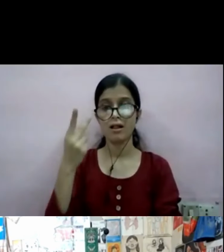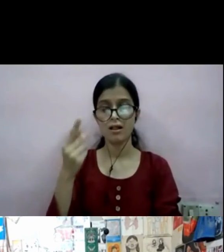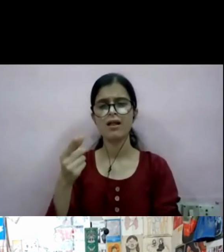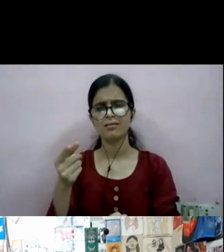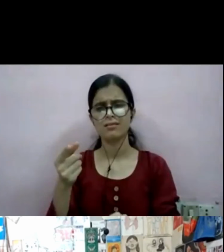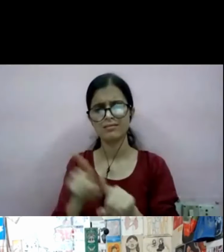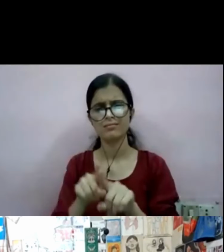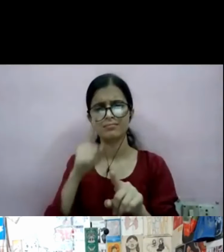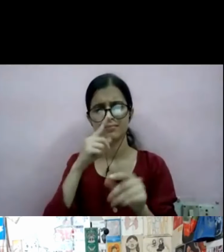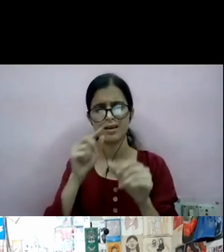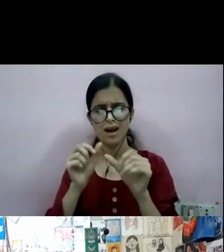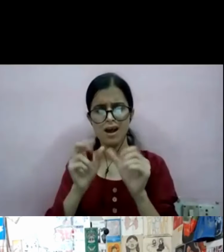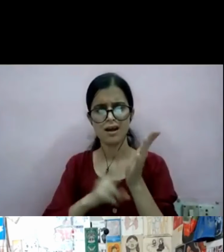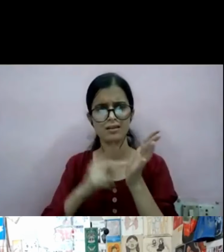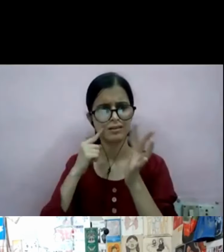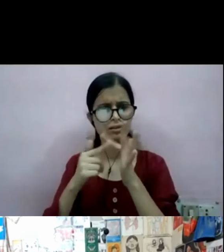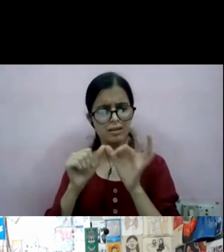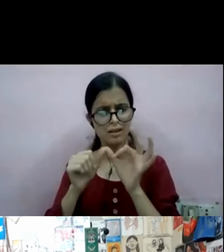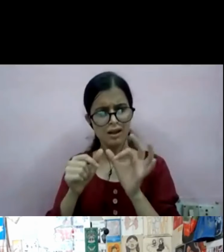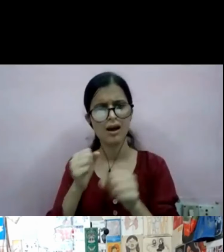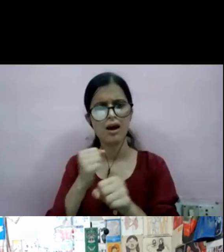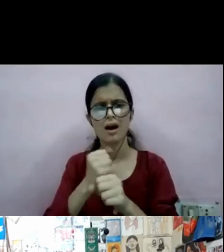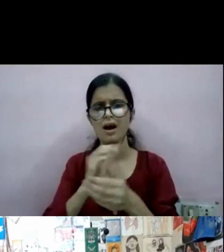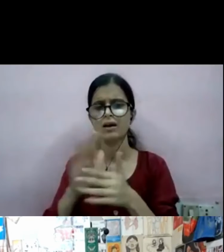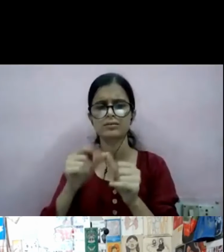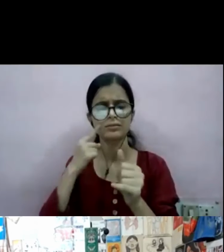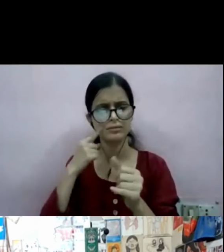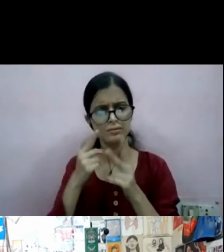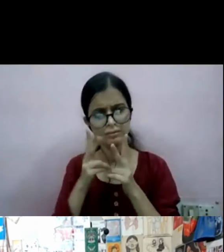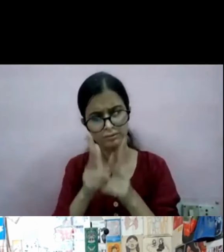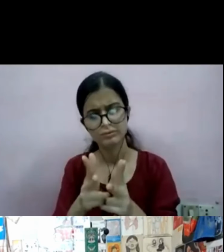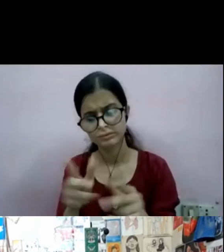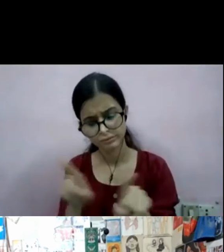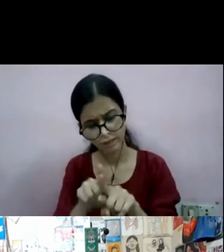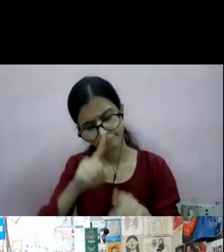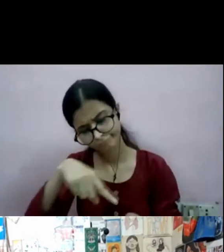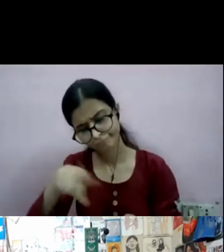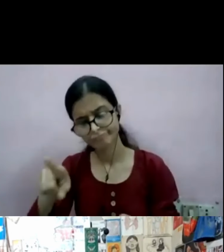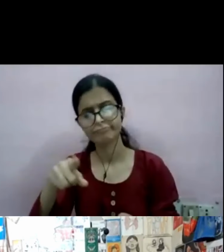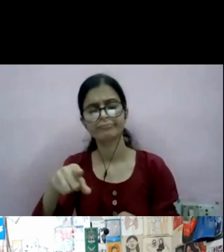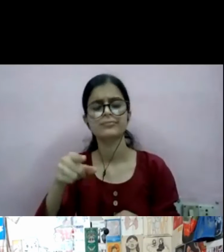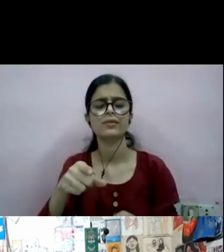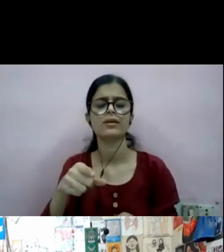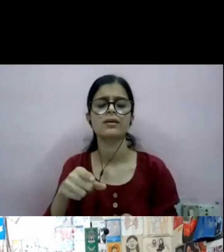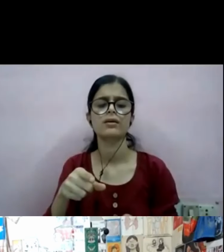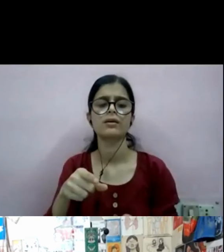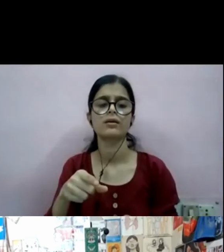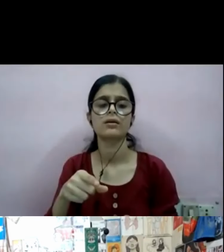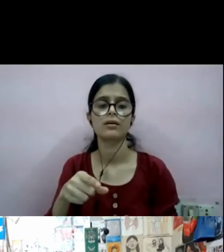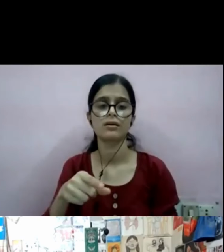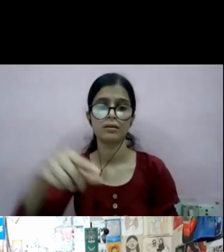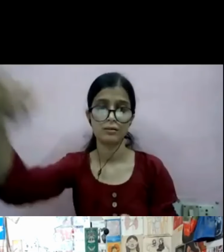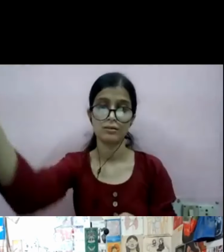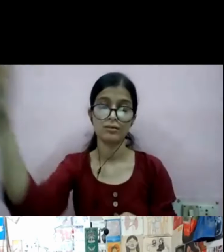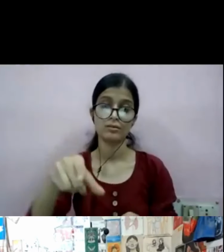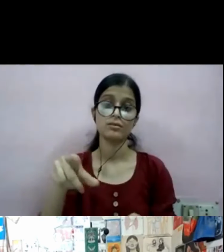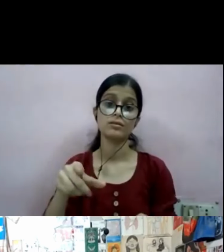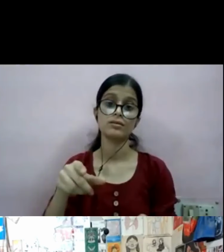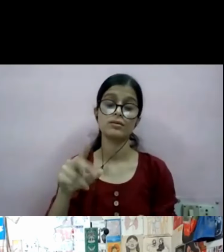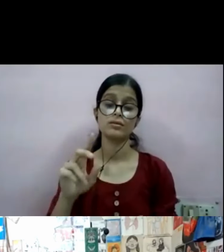this in the Indian context when she says that the stare divests disabled women of